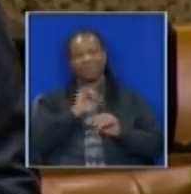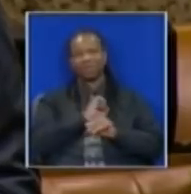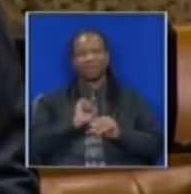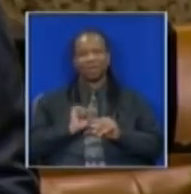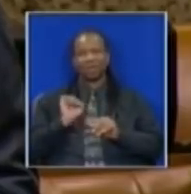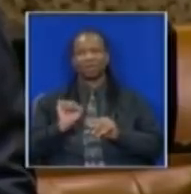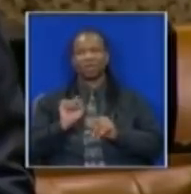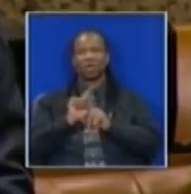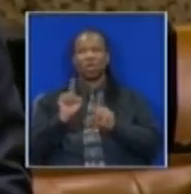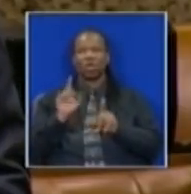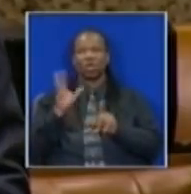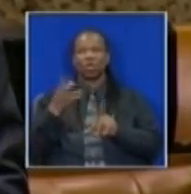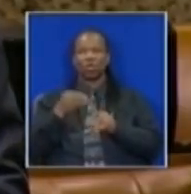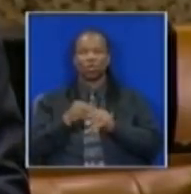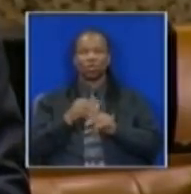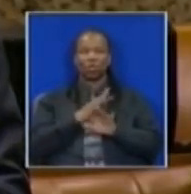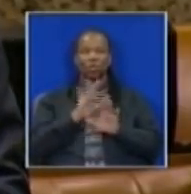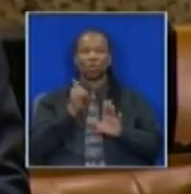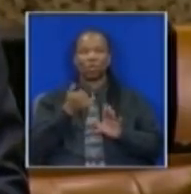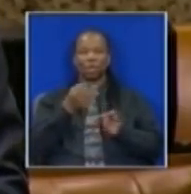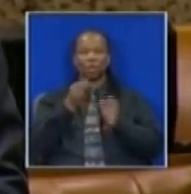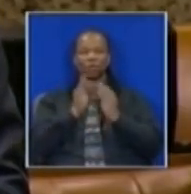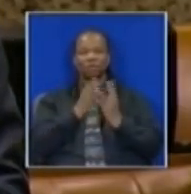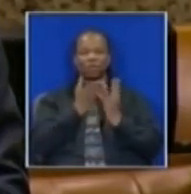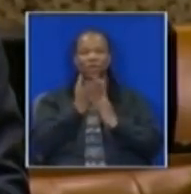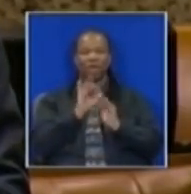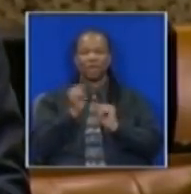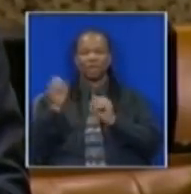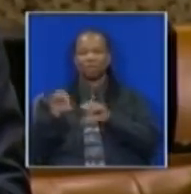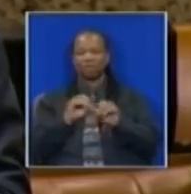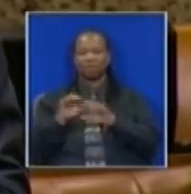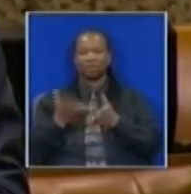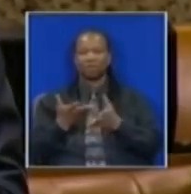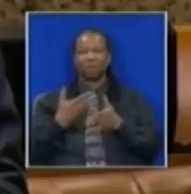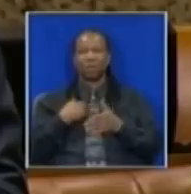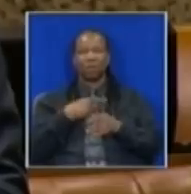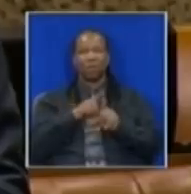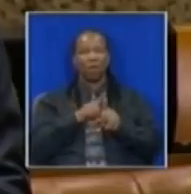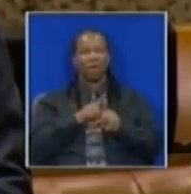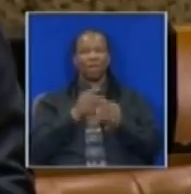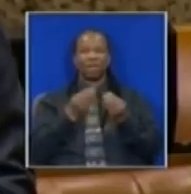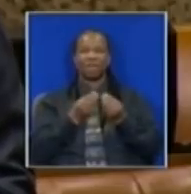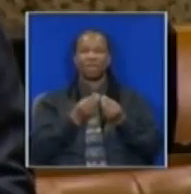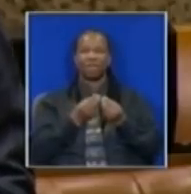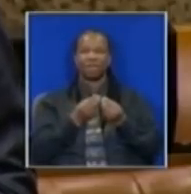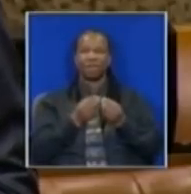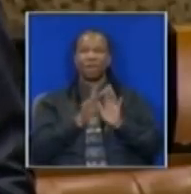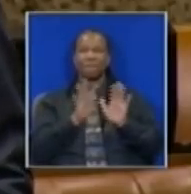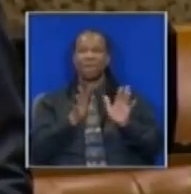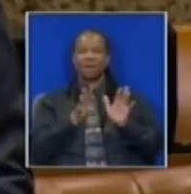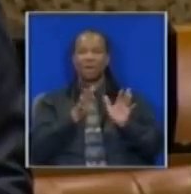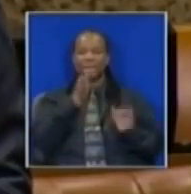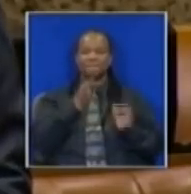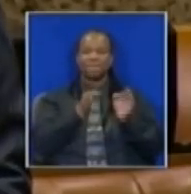way in which we try to find one another. And I think in this particular instance, we know that this is a problem. We know that we are